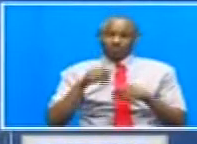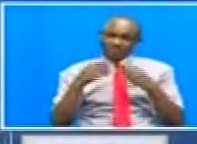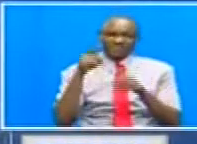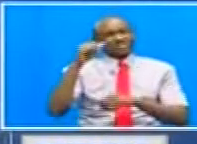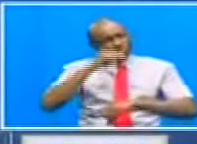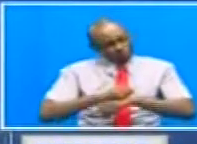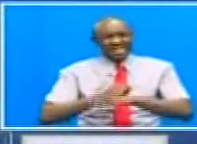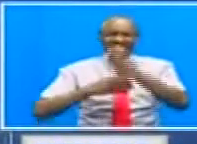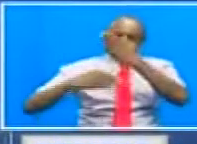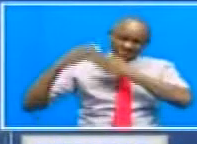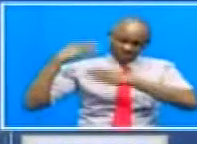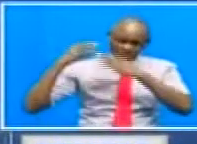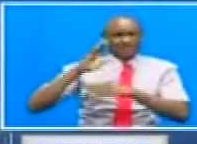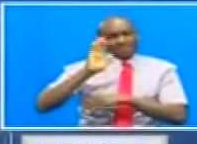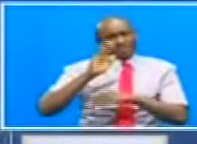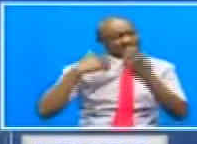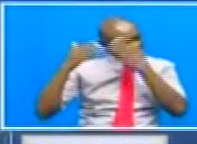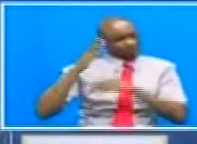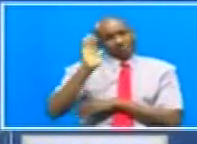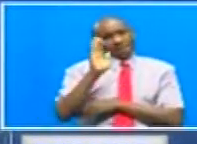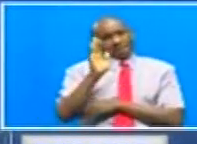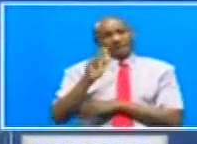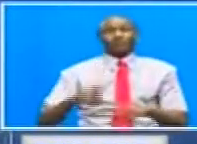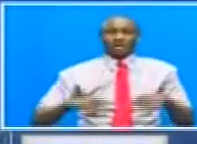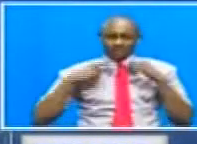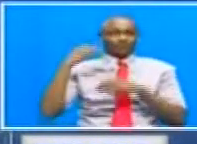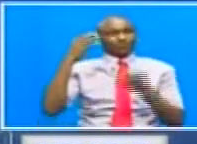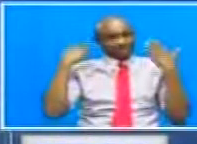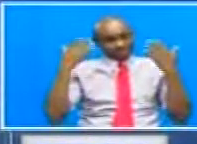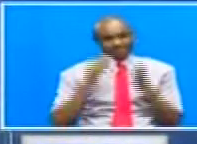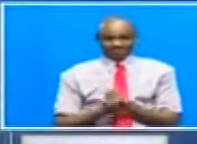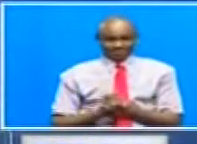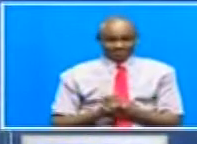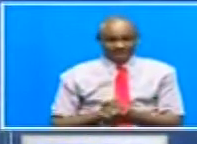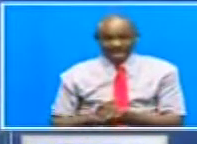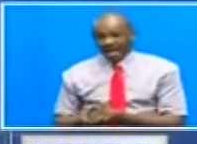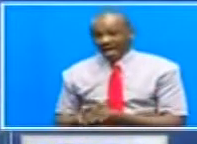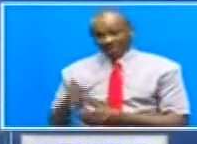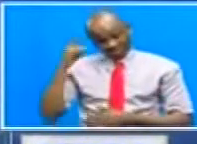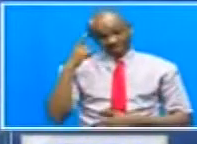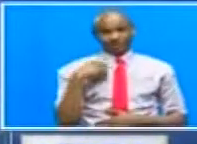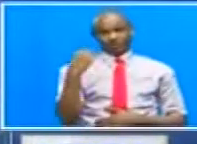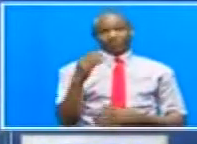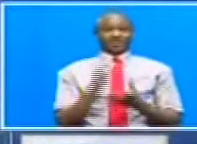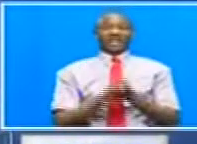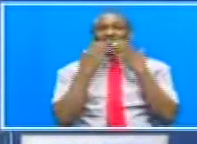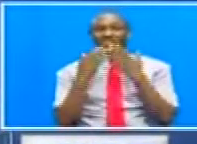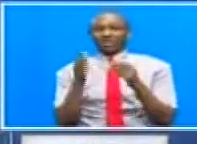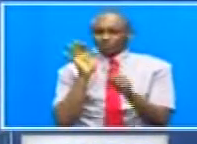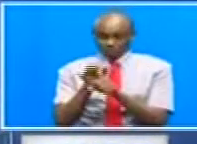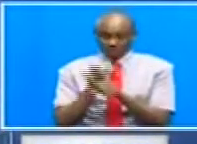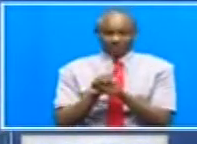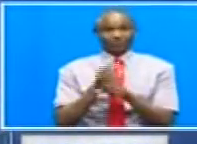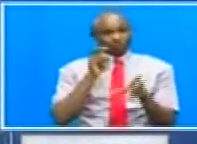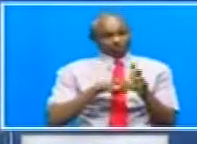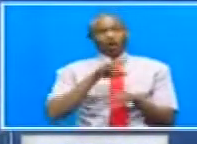school historically a legacy for lifetime? All right. I think that's where we'll leave it. Irungu Houghton from SID, thank you very much for joining us, as